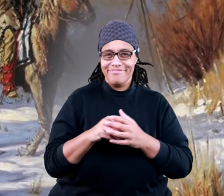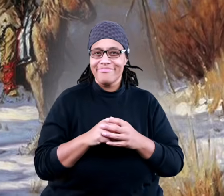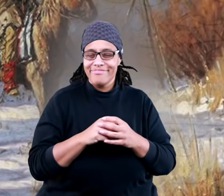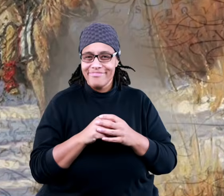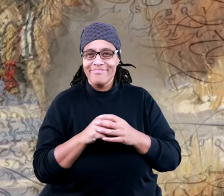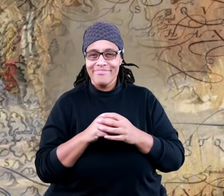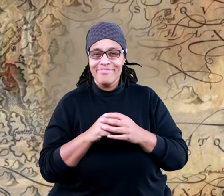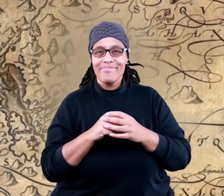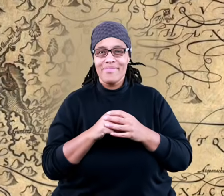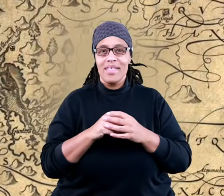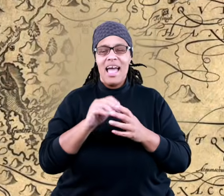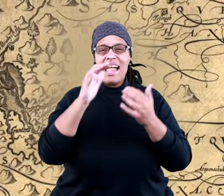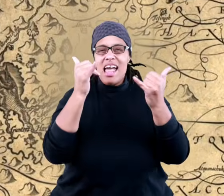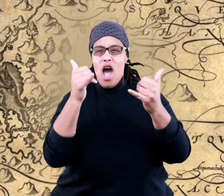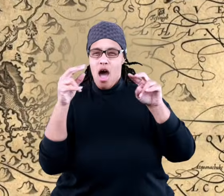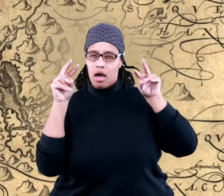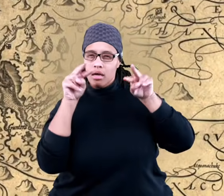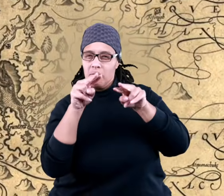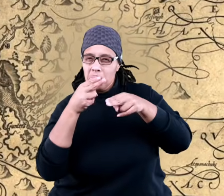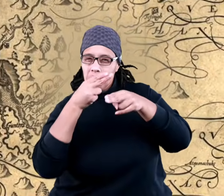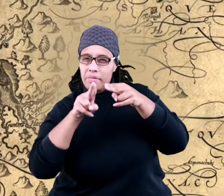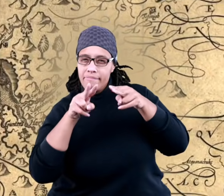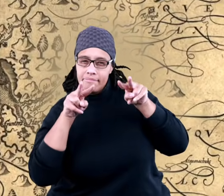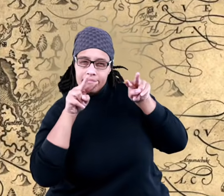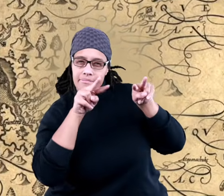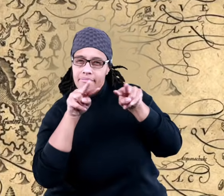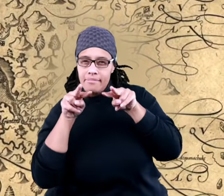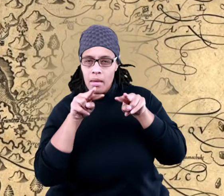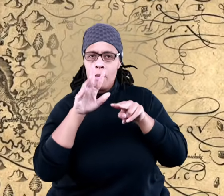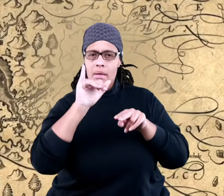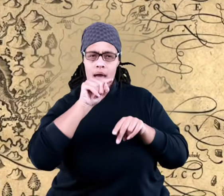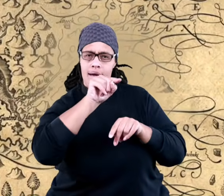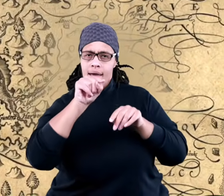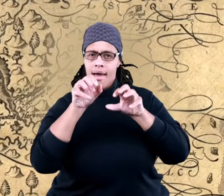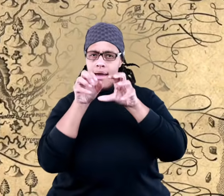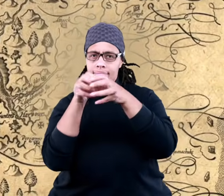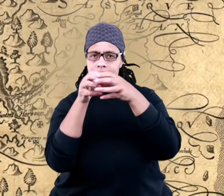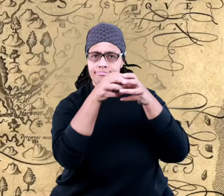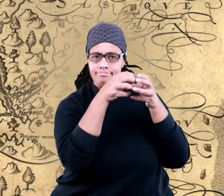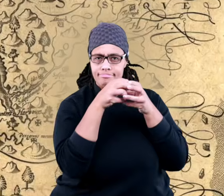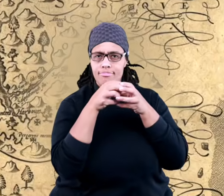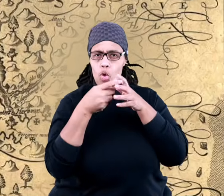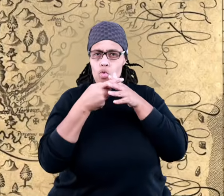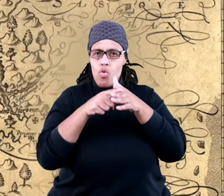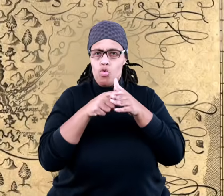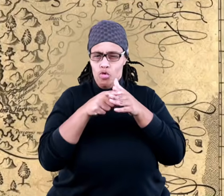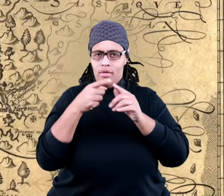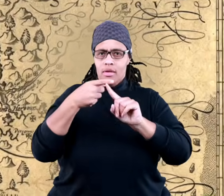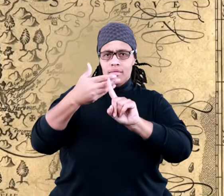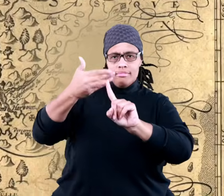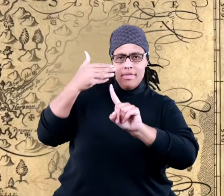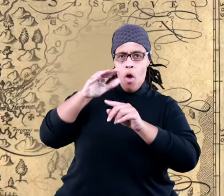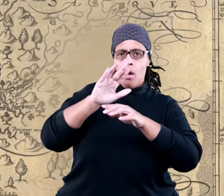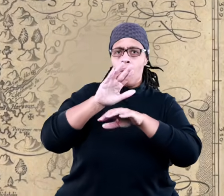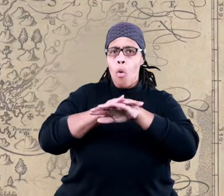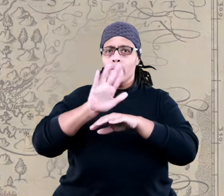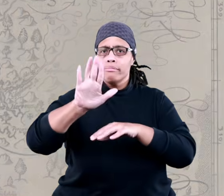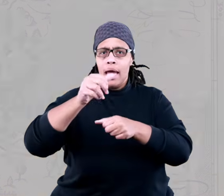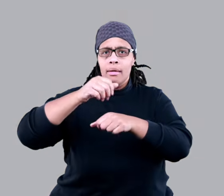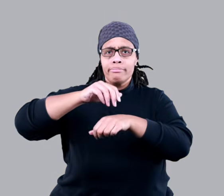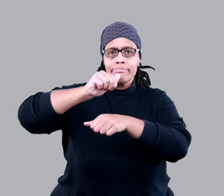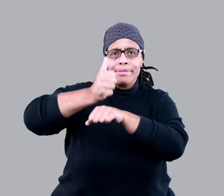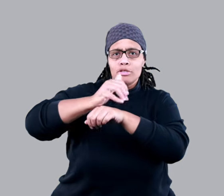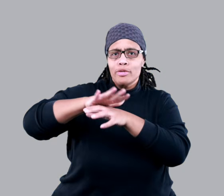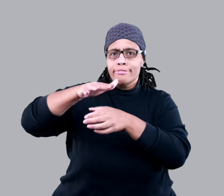America. Let's take a brief look at each of these original colonies according to their geographical locations.